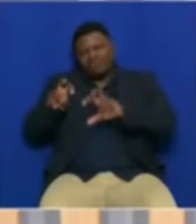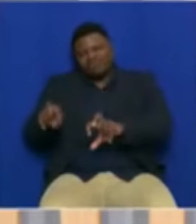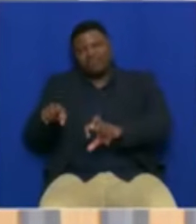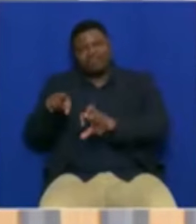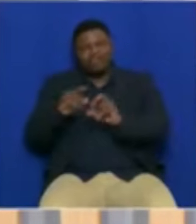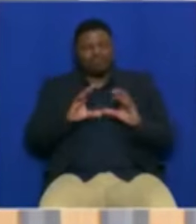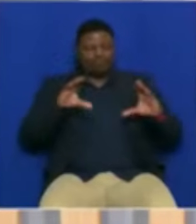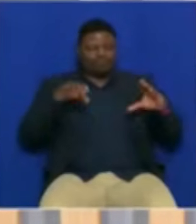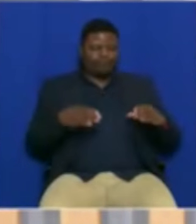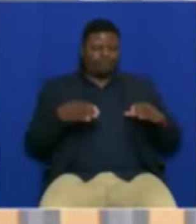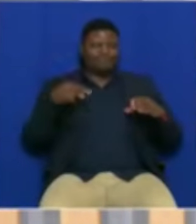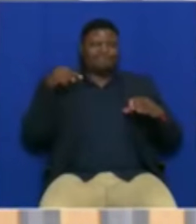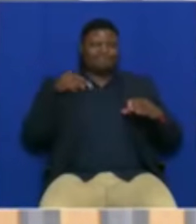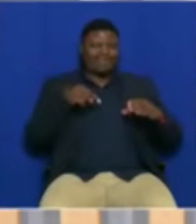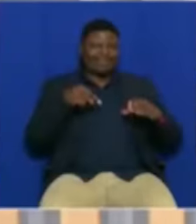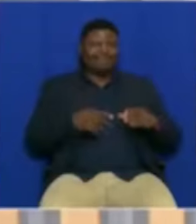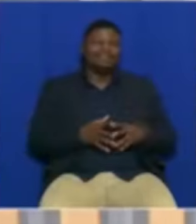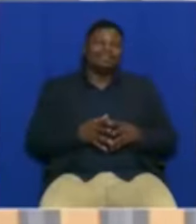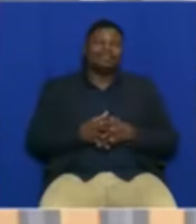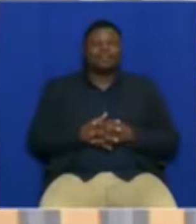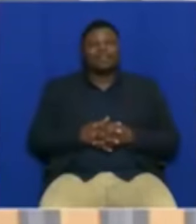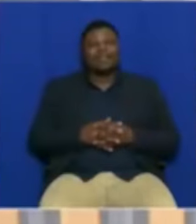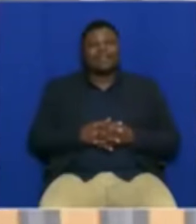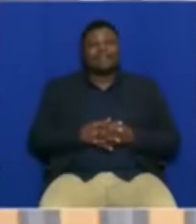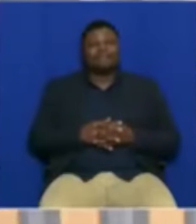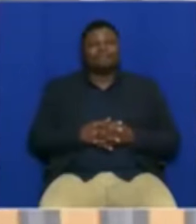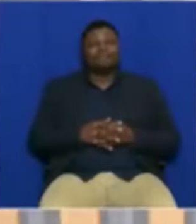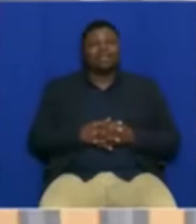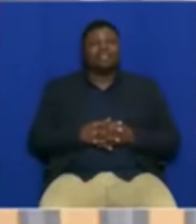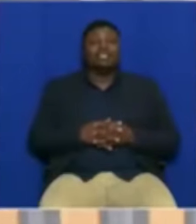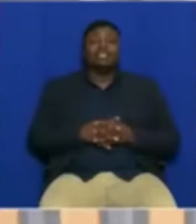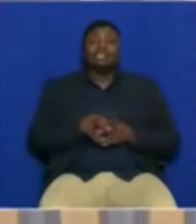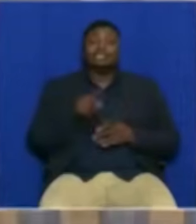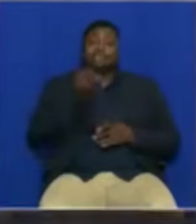to us that this information required of these